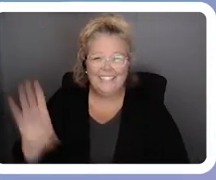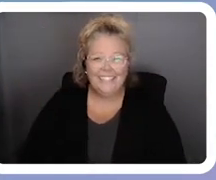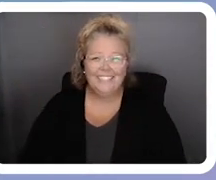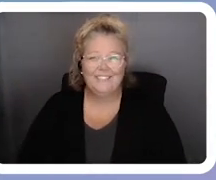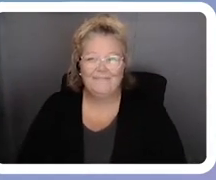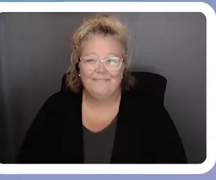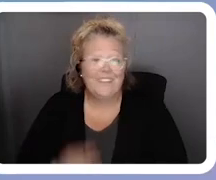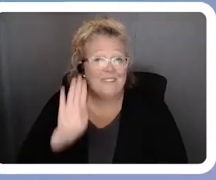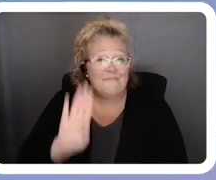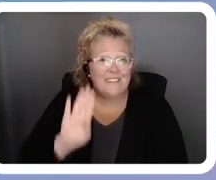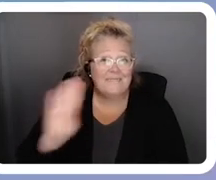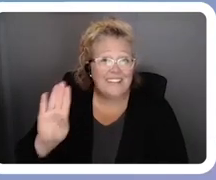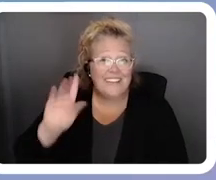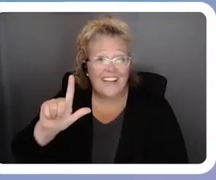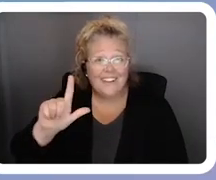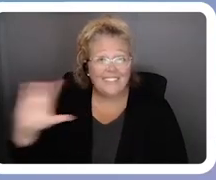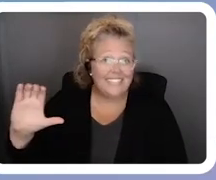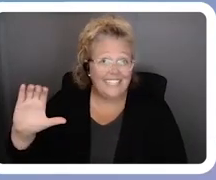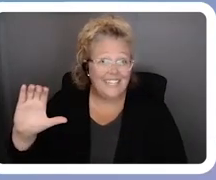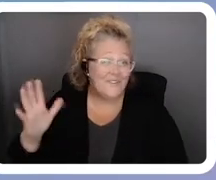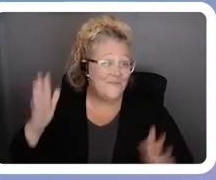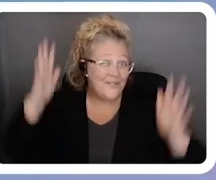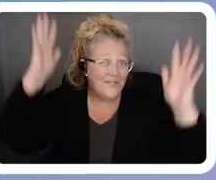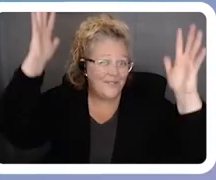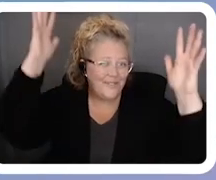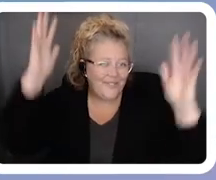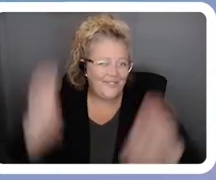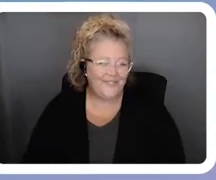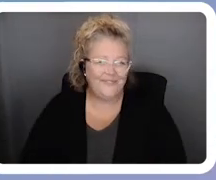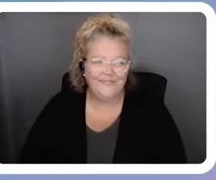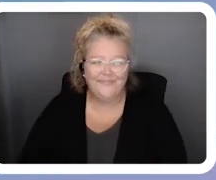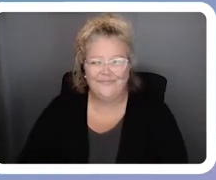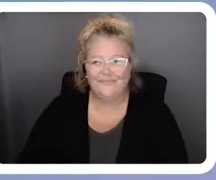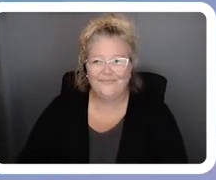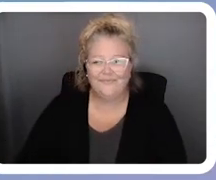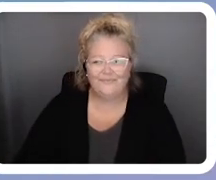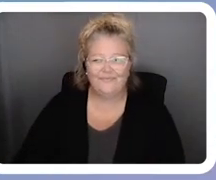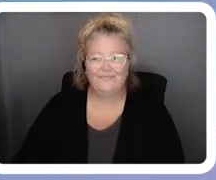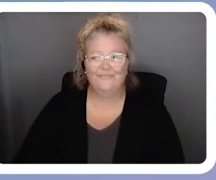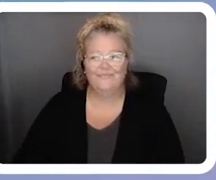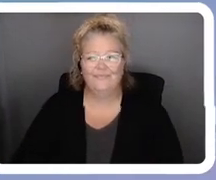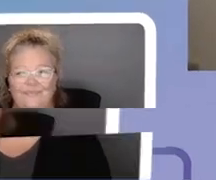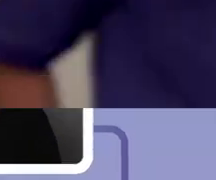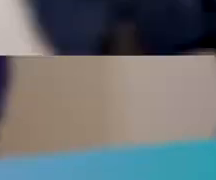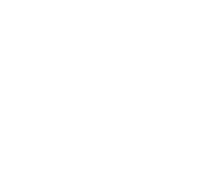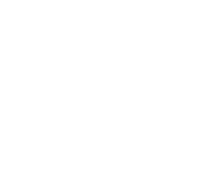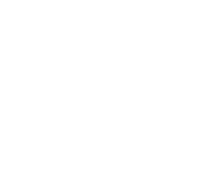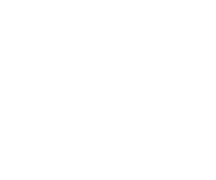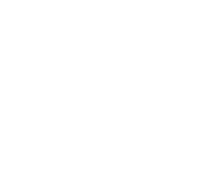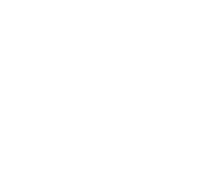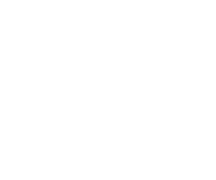Woo! Go, Best Buddies! Go, BBLC! BBLC! Woo!